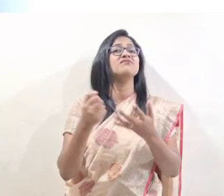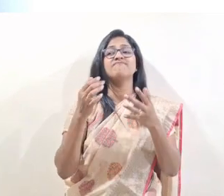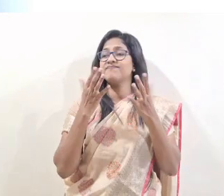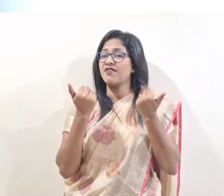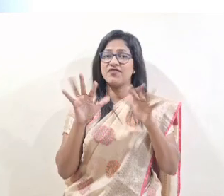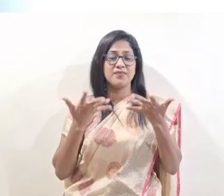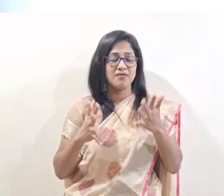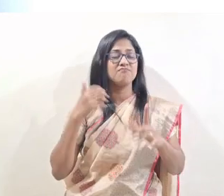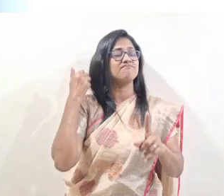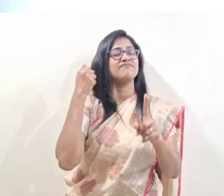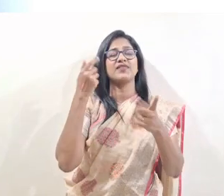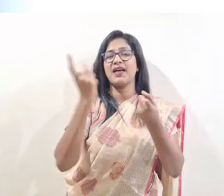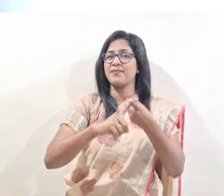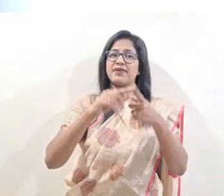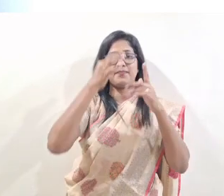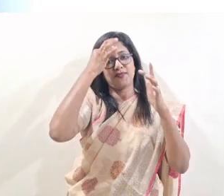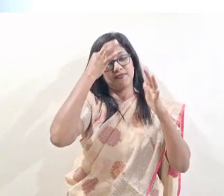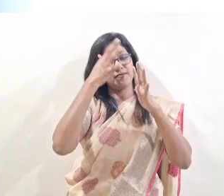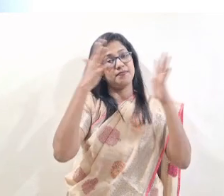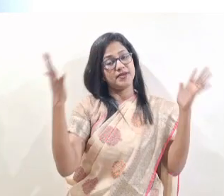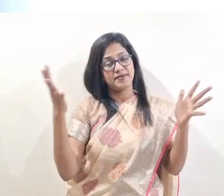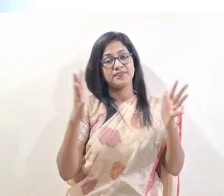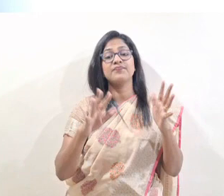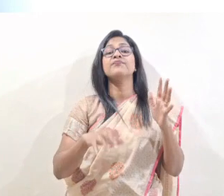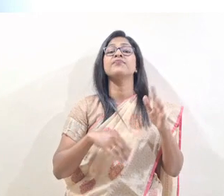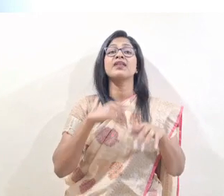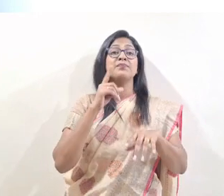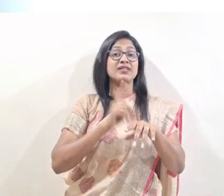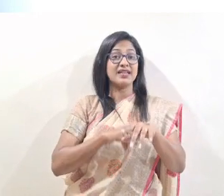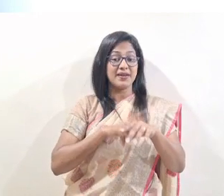affected. And then